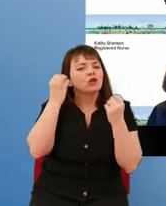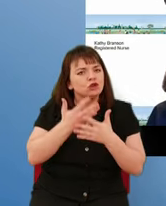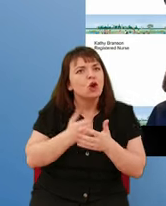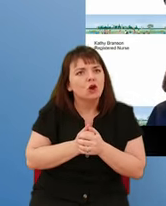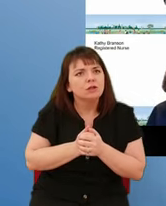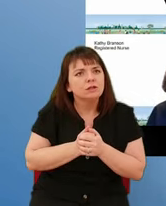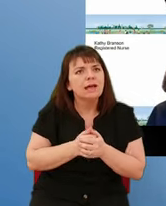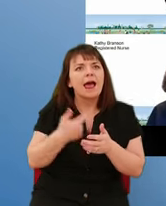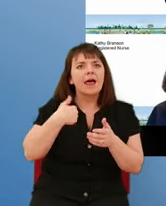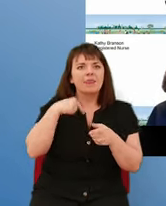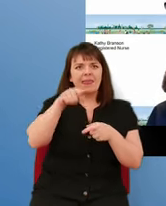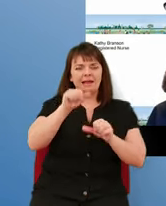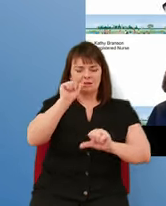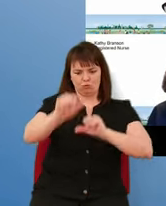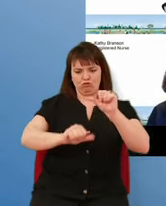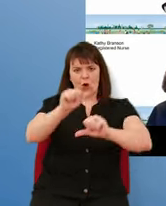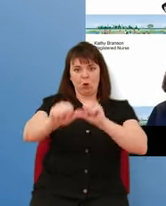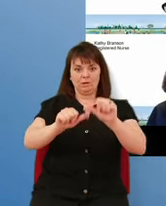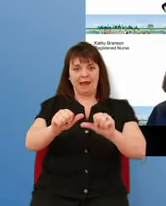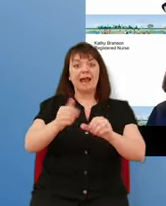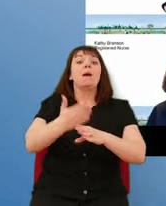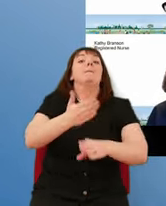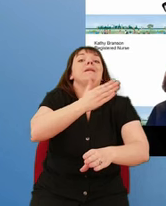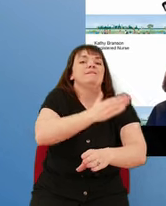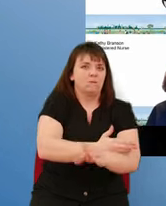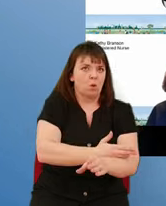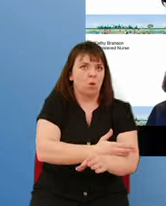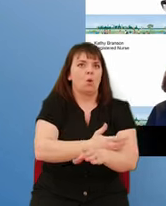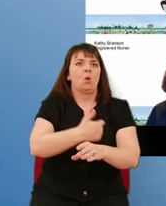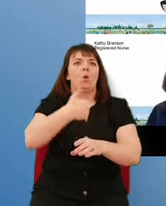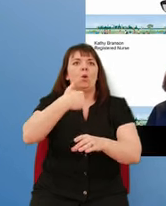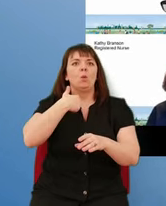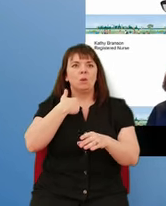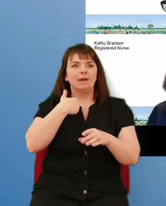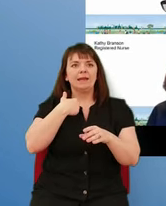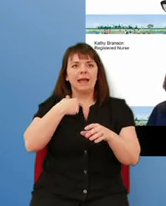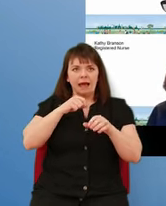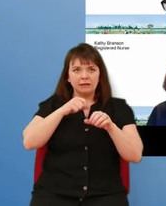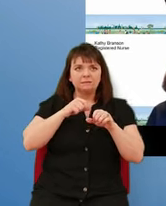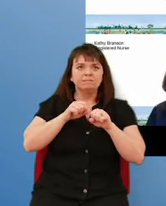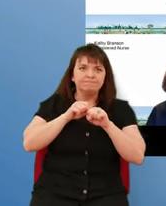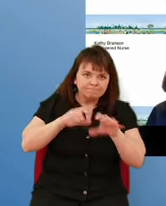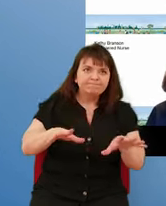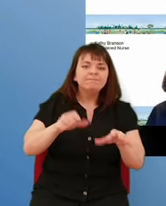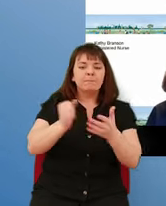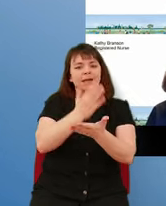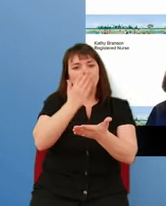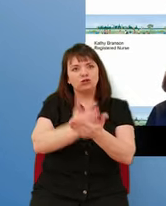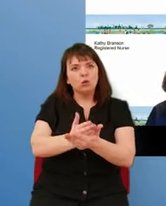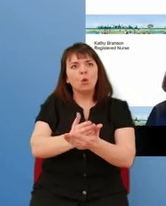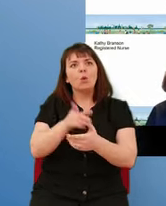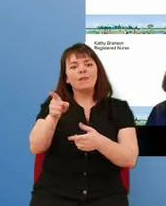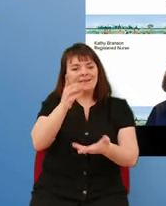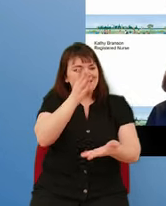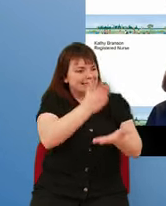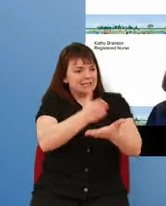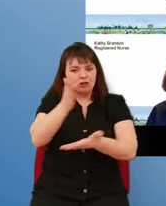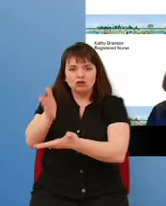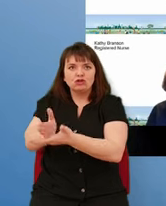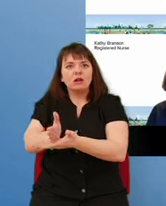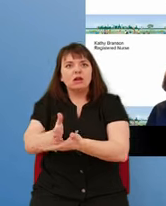to ensure that decisions are made on full and fair basis of understanding rather than on perceptions